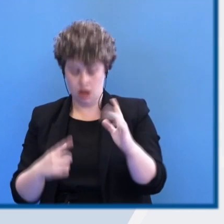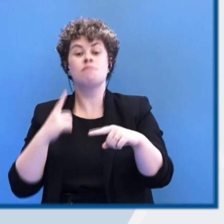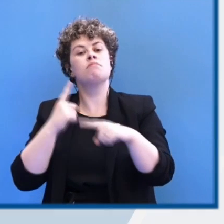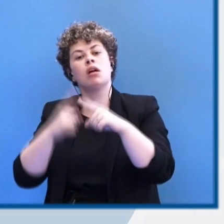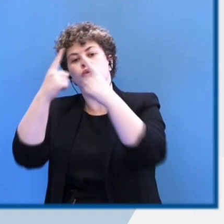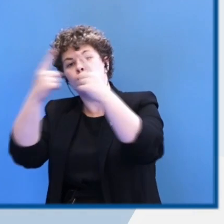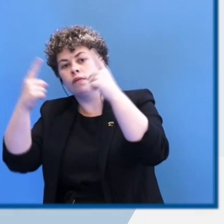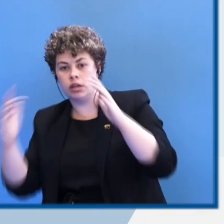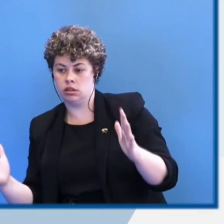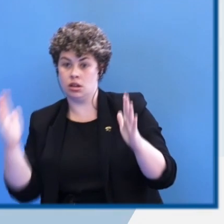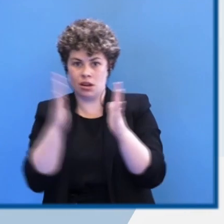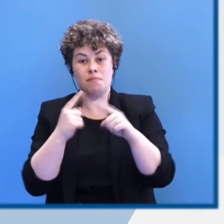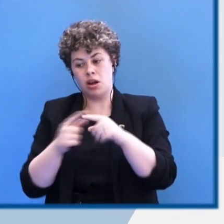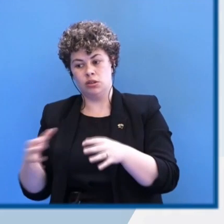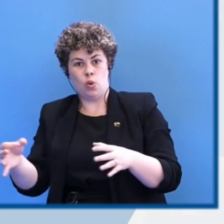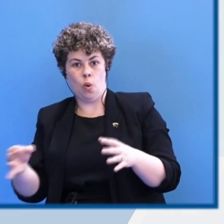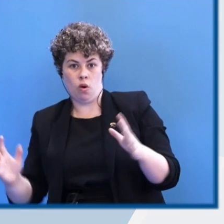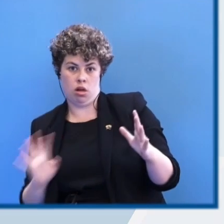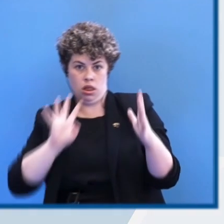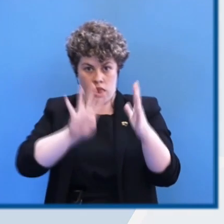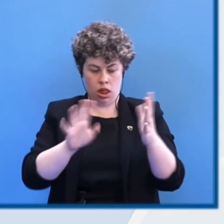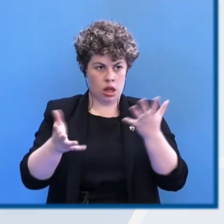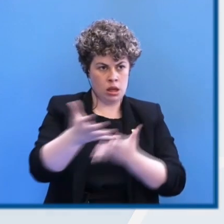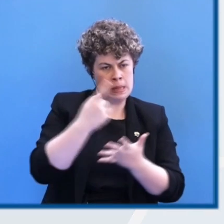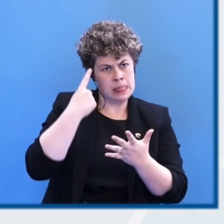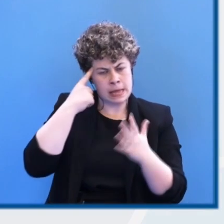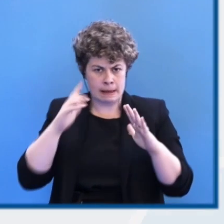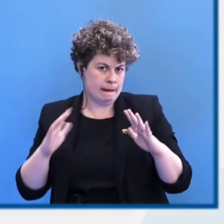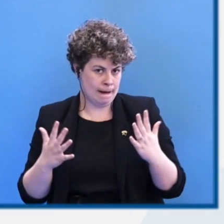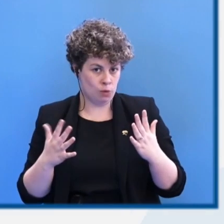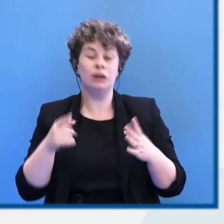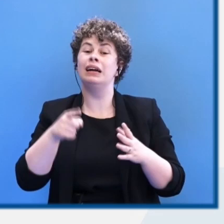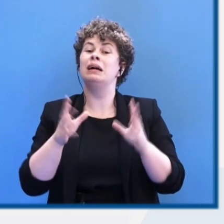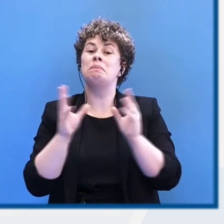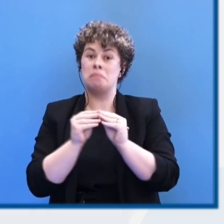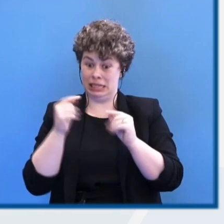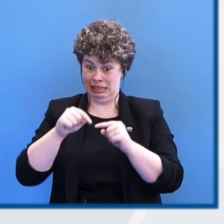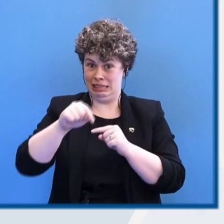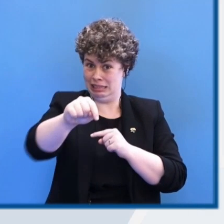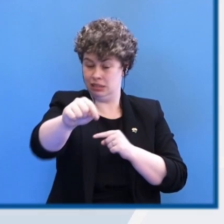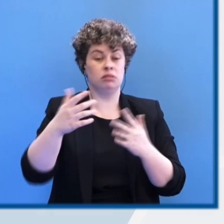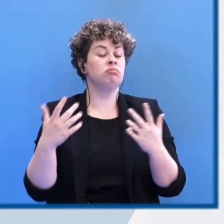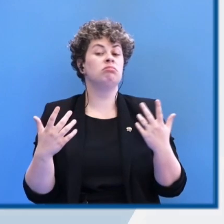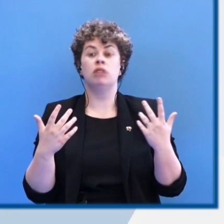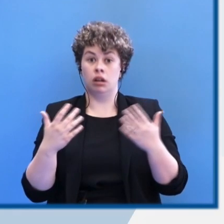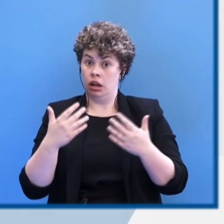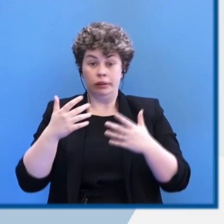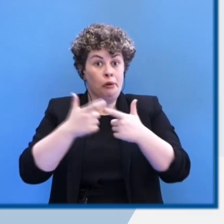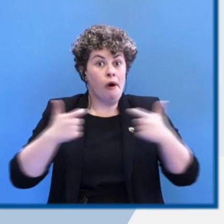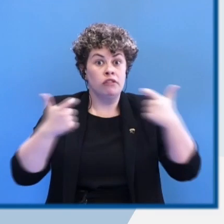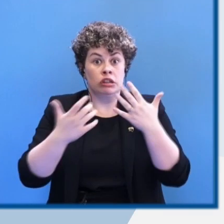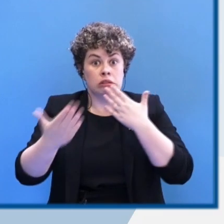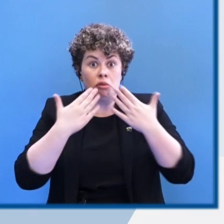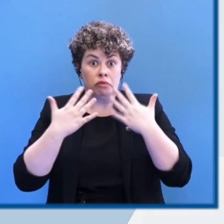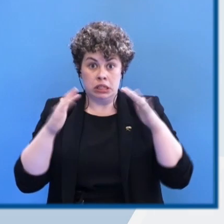an implementation board for the practical work. Regularly, fora and conferences are organized to